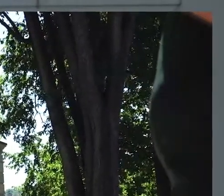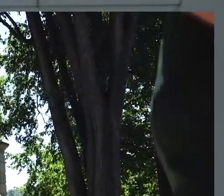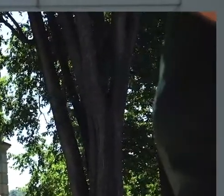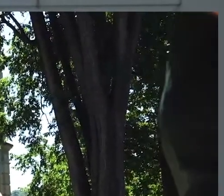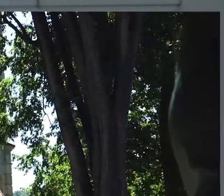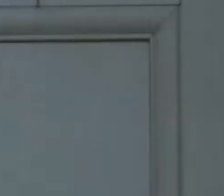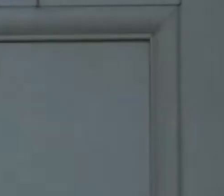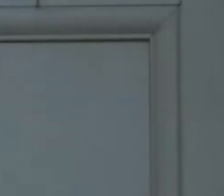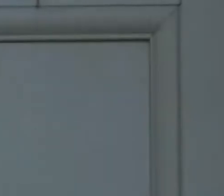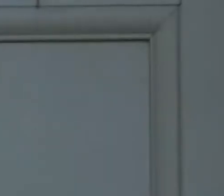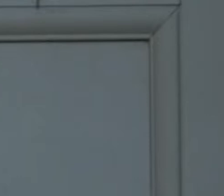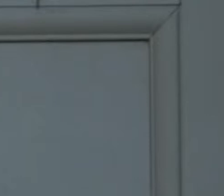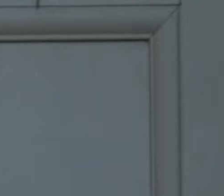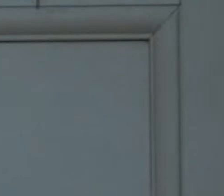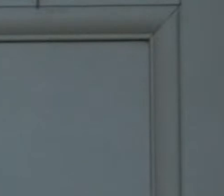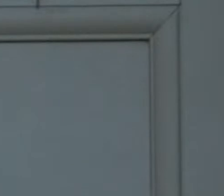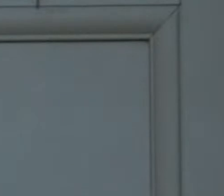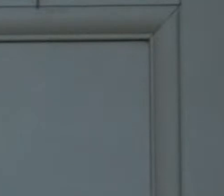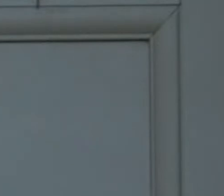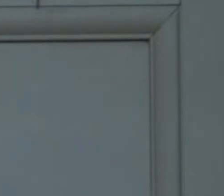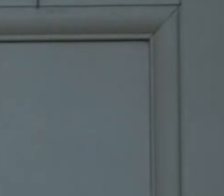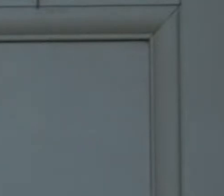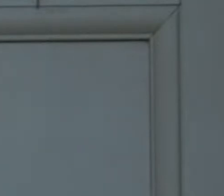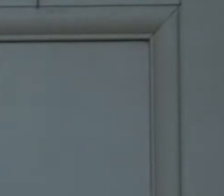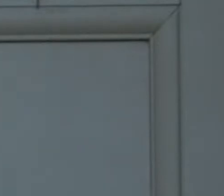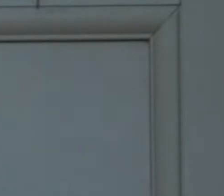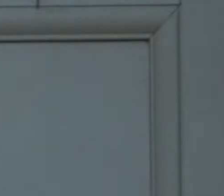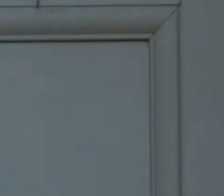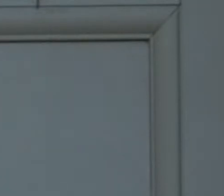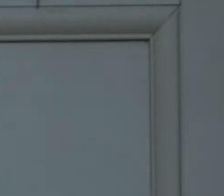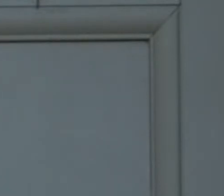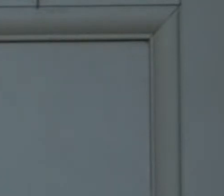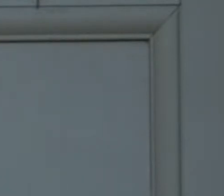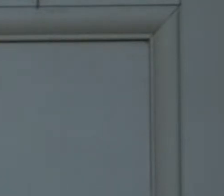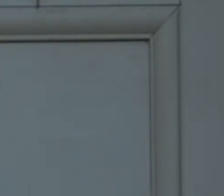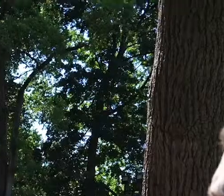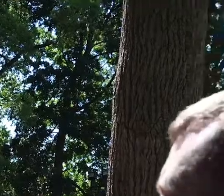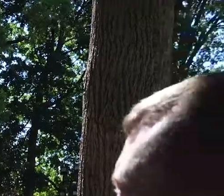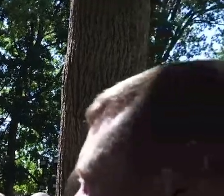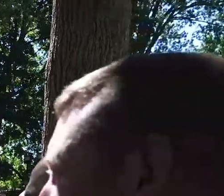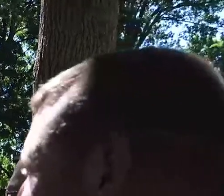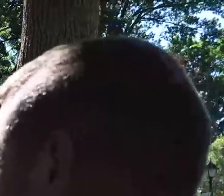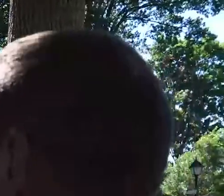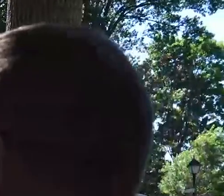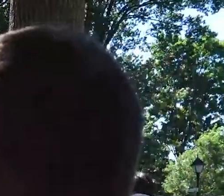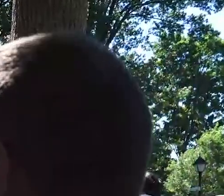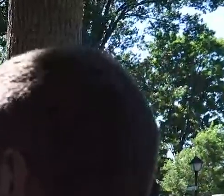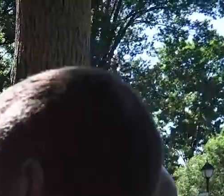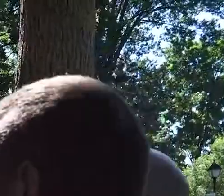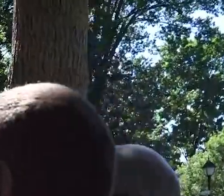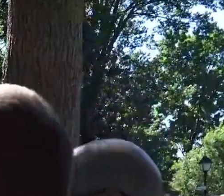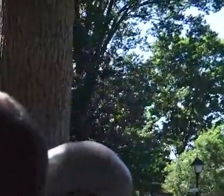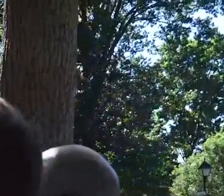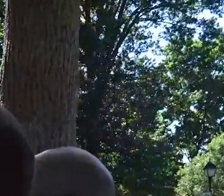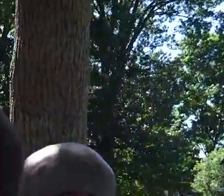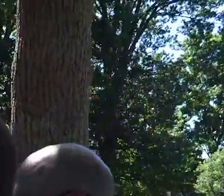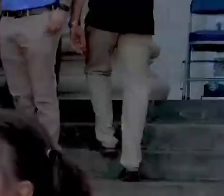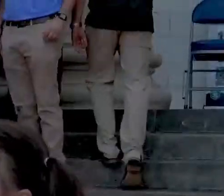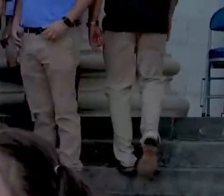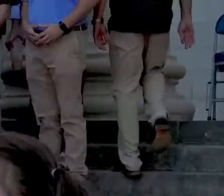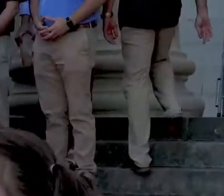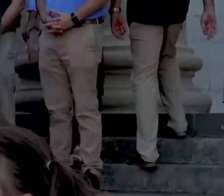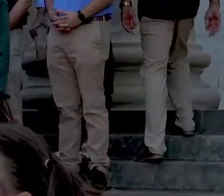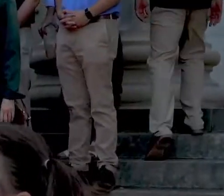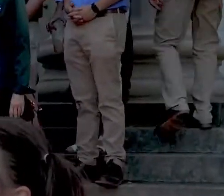truly the finest in the country. And today, we celebrate 100 years of our parks offering unforgettable